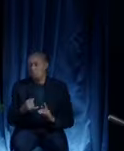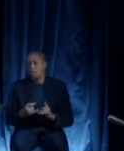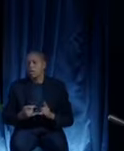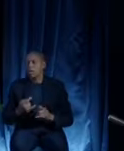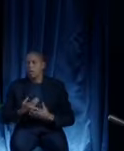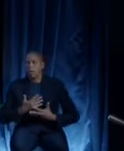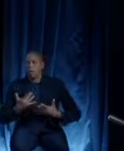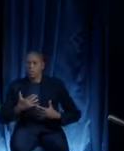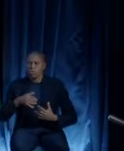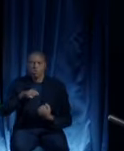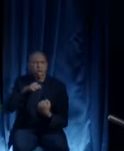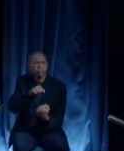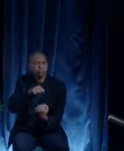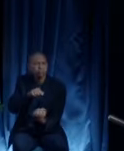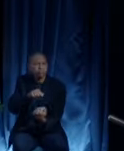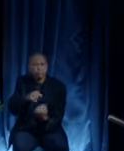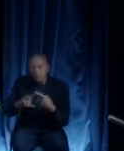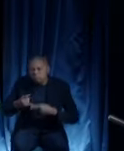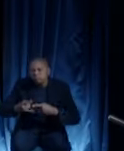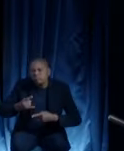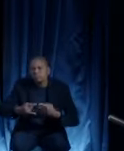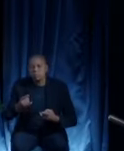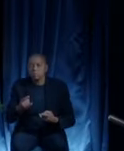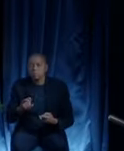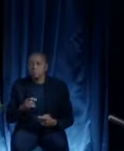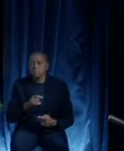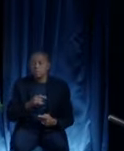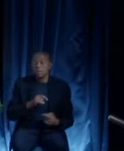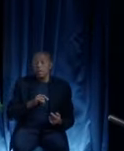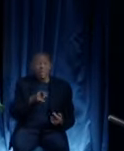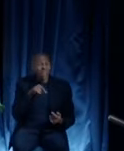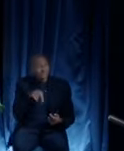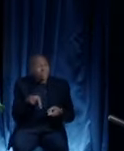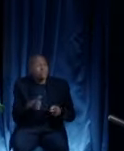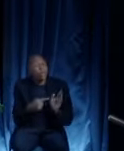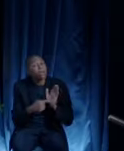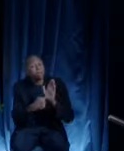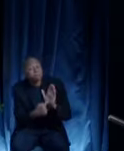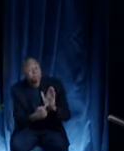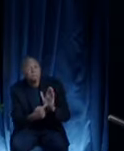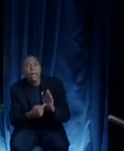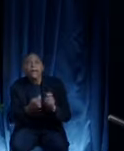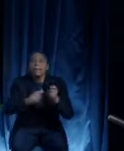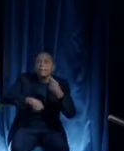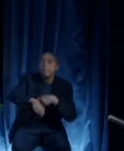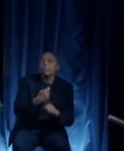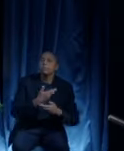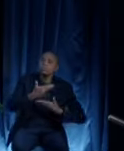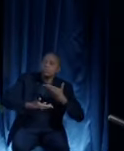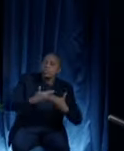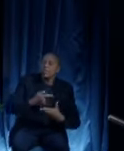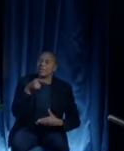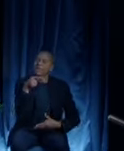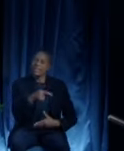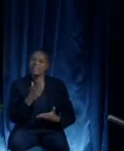otherwise, as somehow disordered in their worldview, and that becomes a narrative of corruption. You could